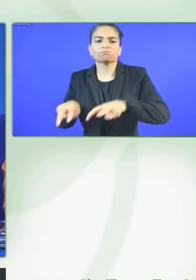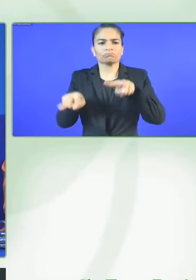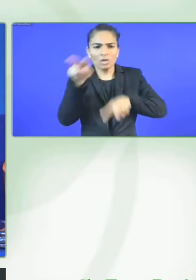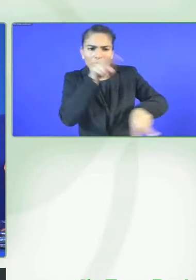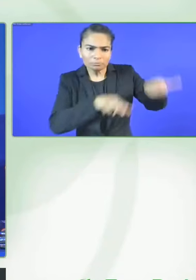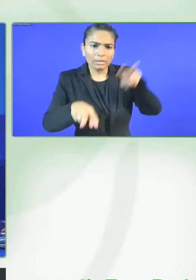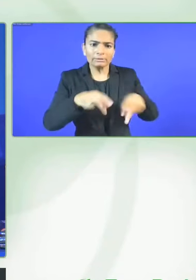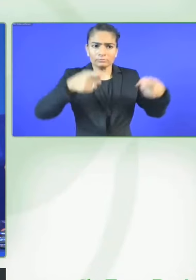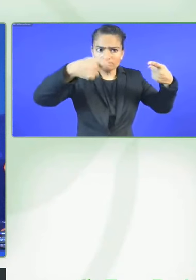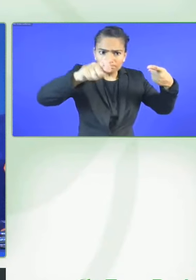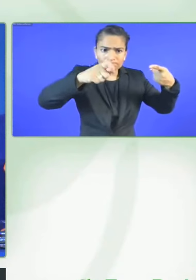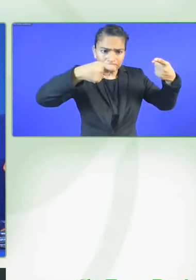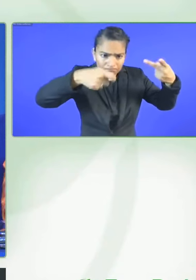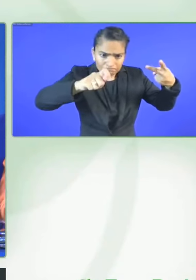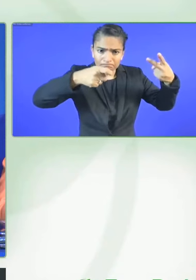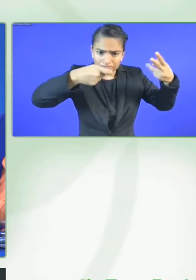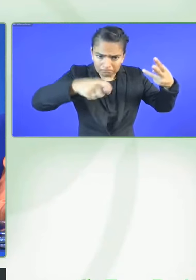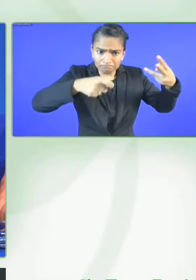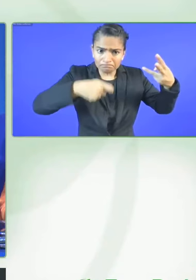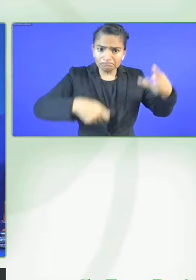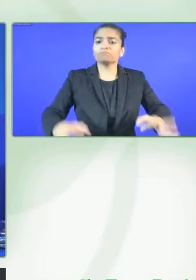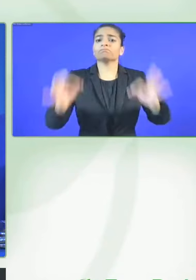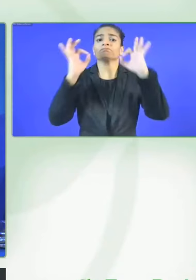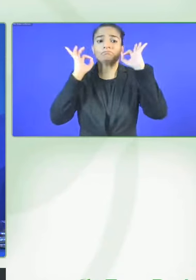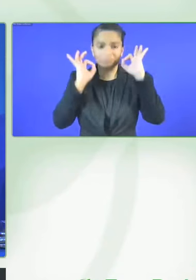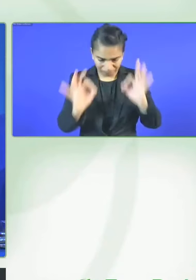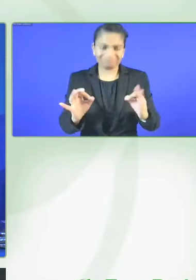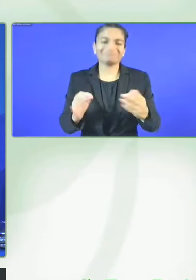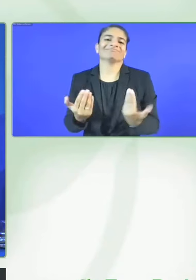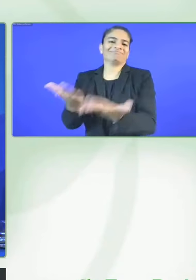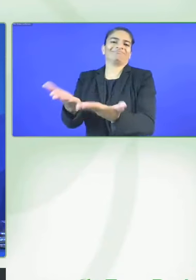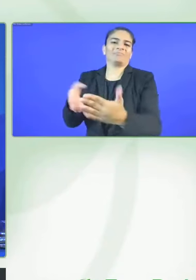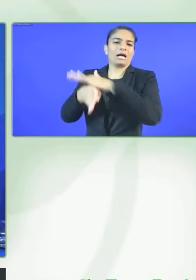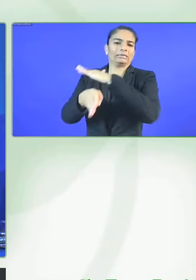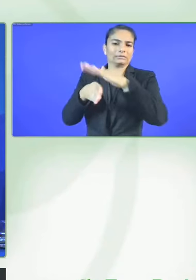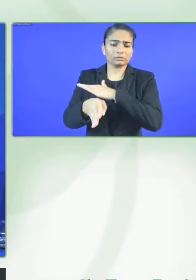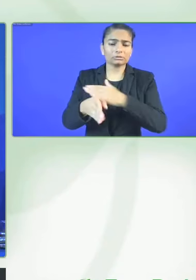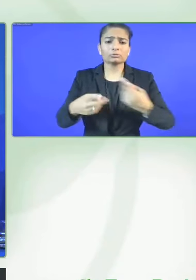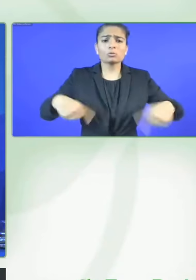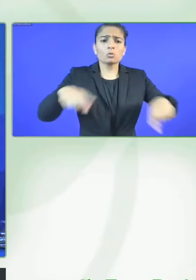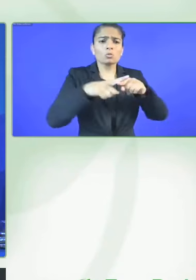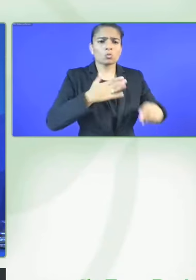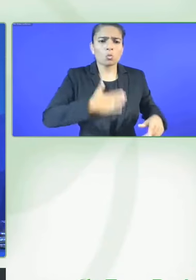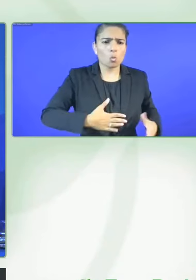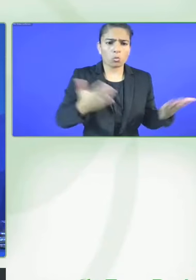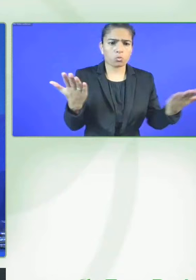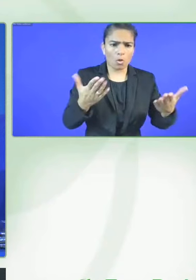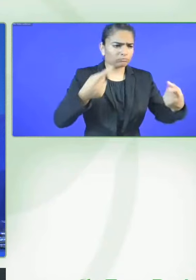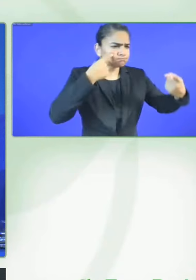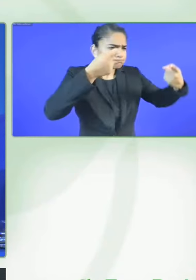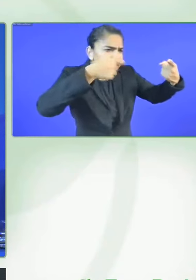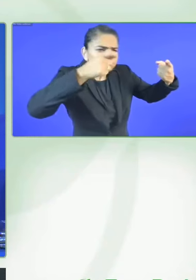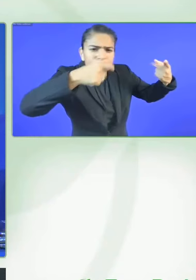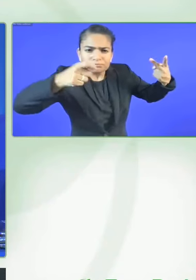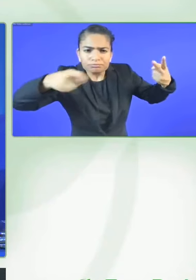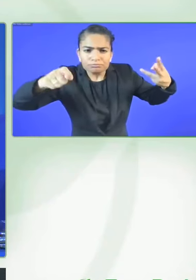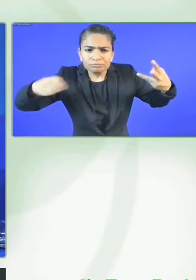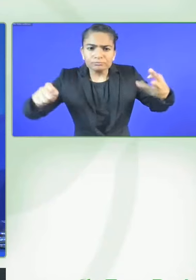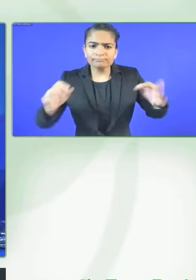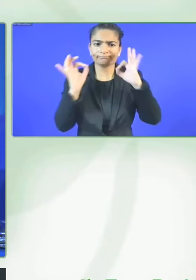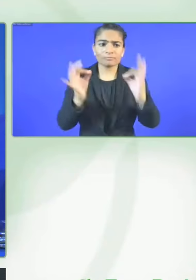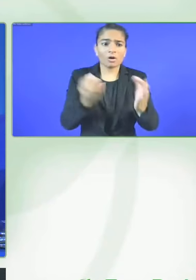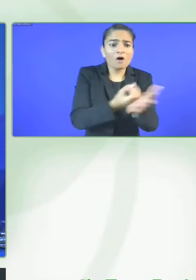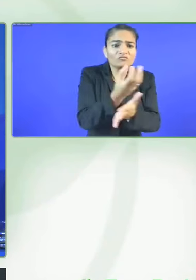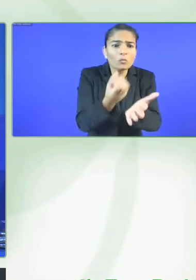party, actions taken by the obligated party to fulfill their accessibility obligations, and of course, the obligated party's own